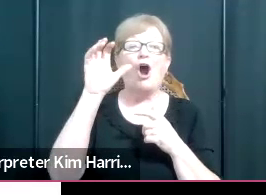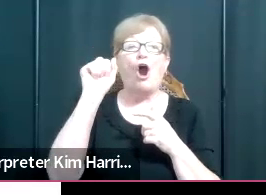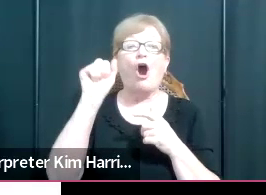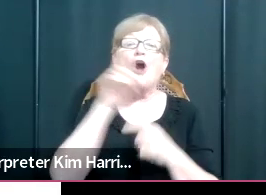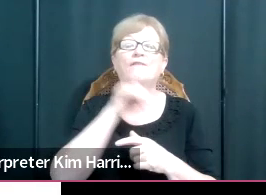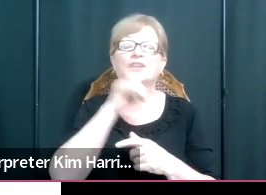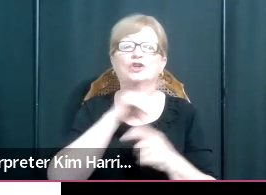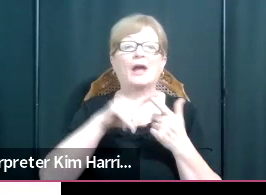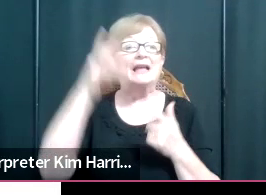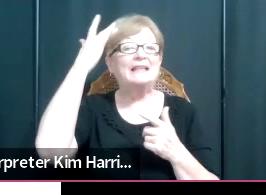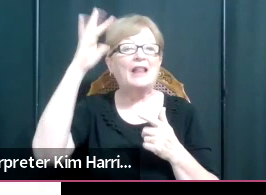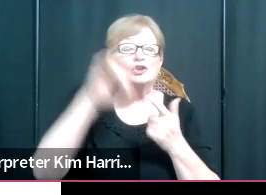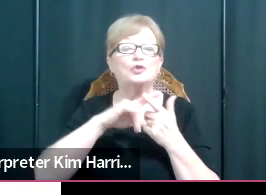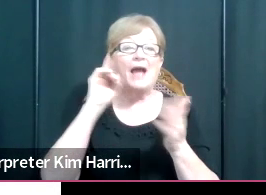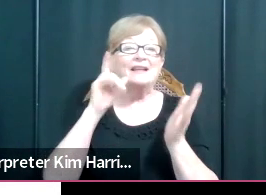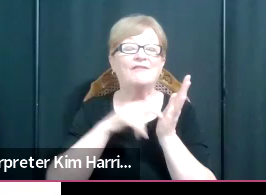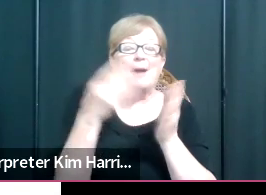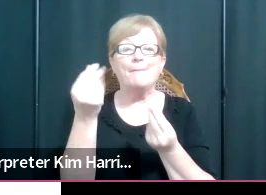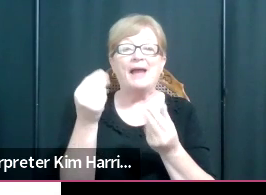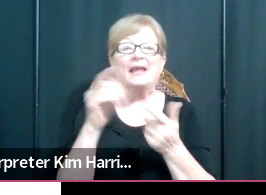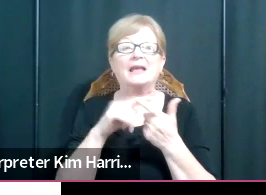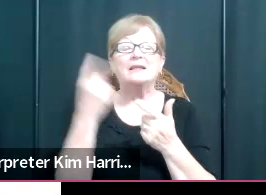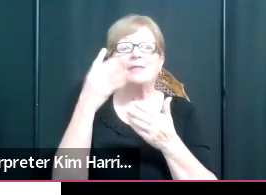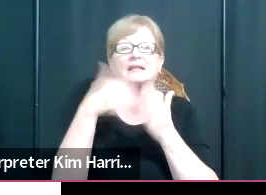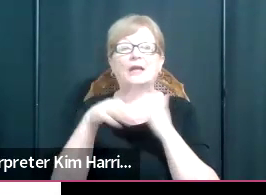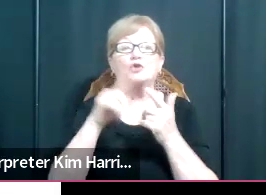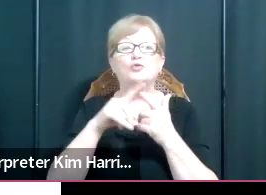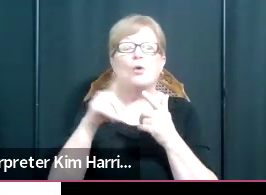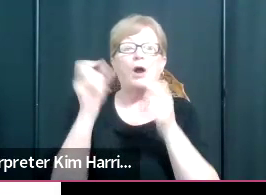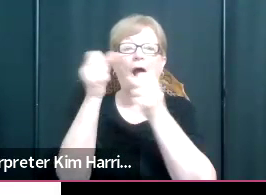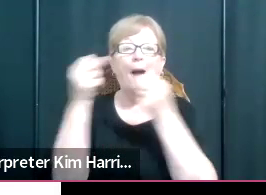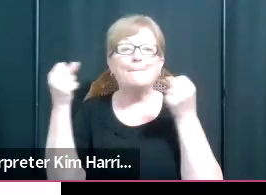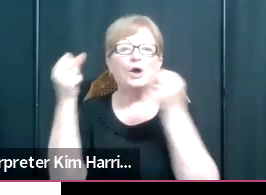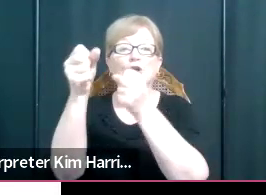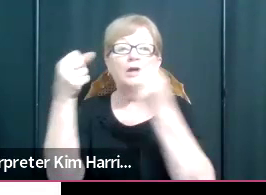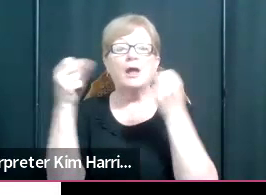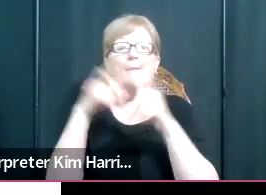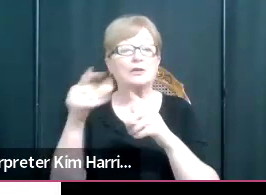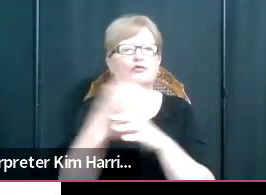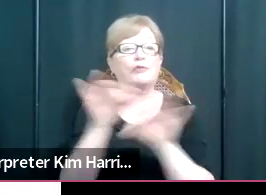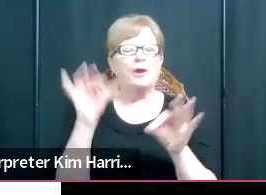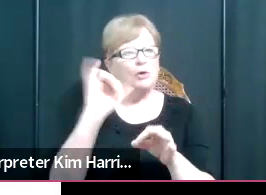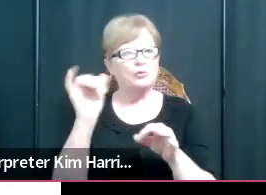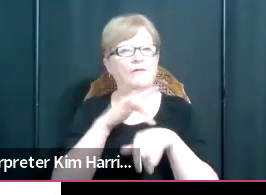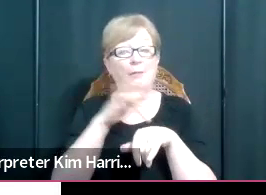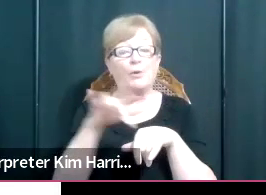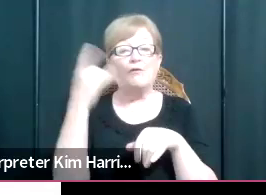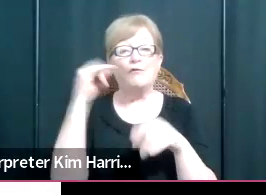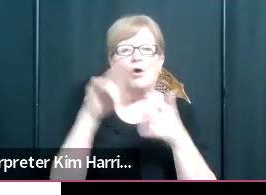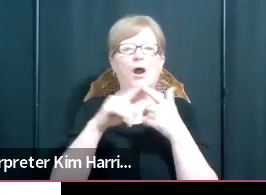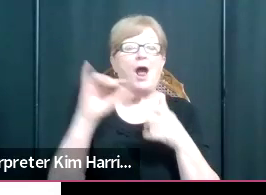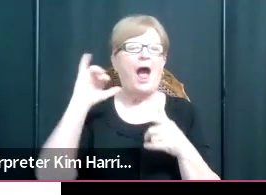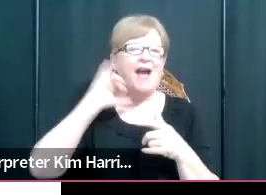to identify money, people, things in your cupboard, that kind of thing. It's also free and is available for iPhones and